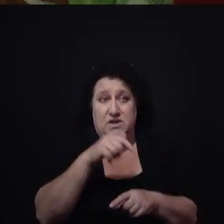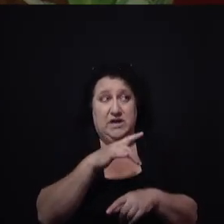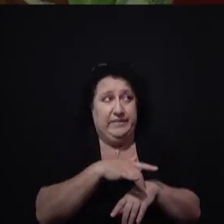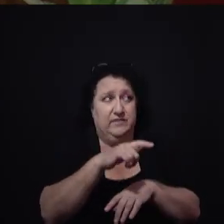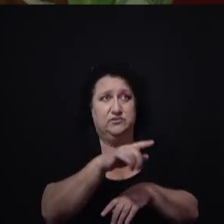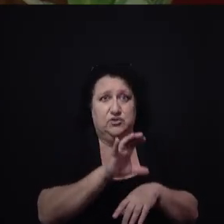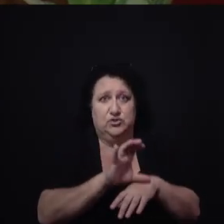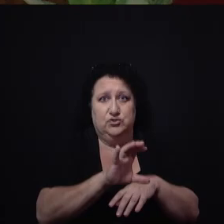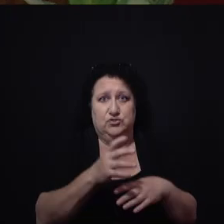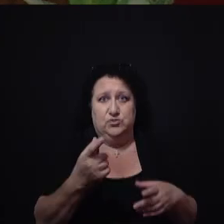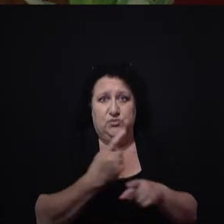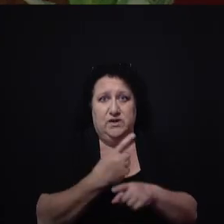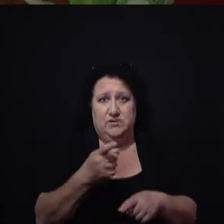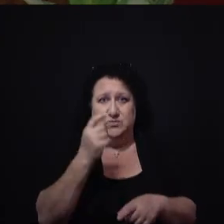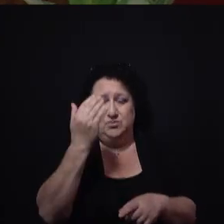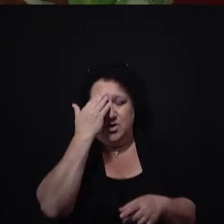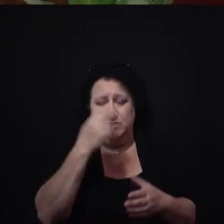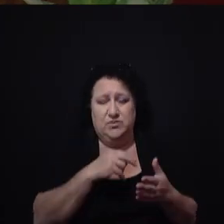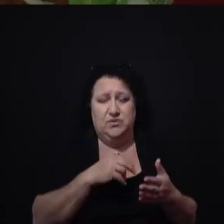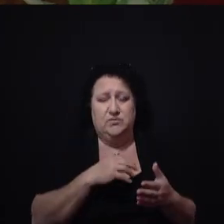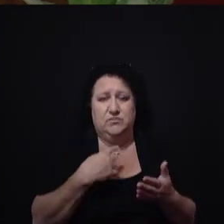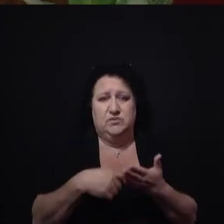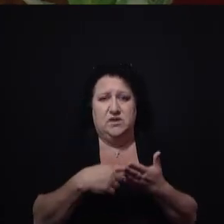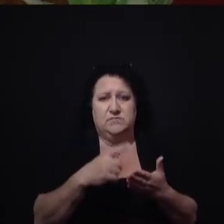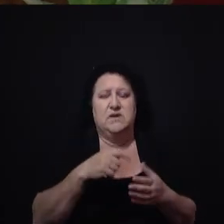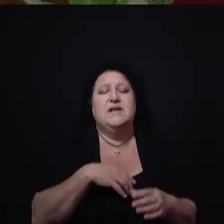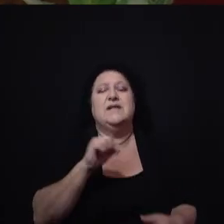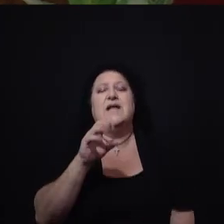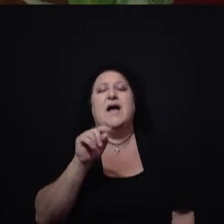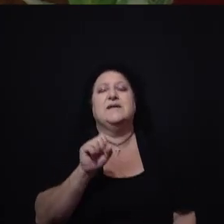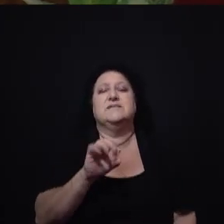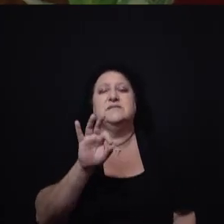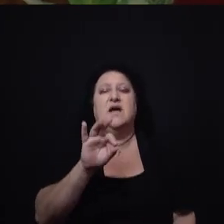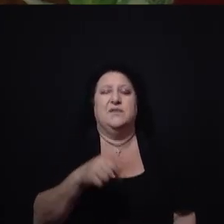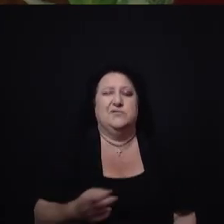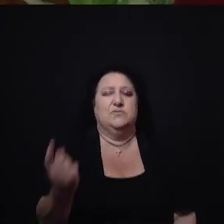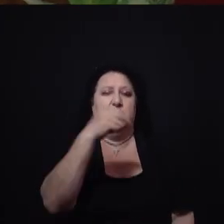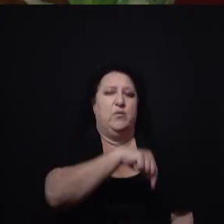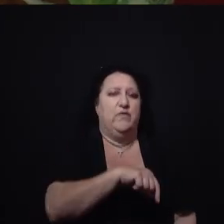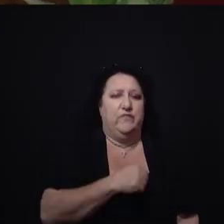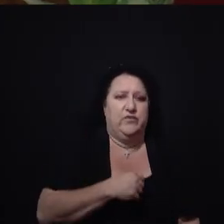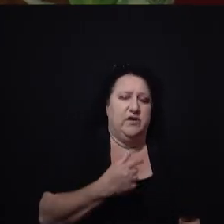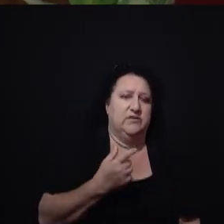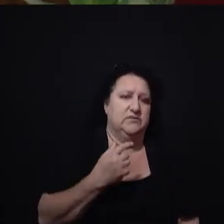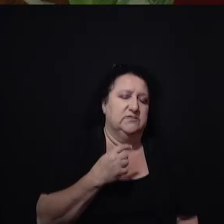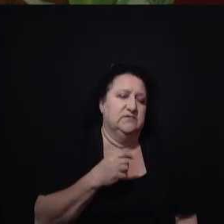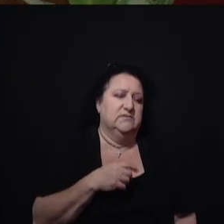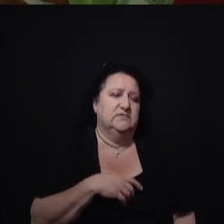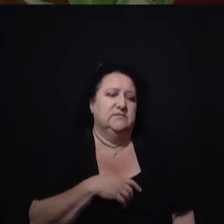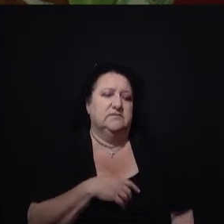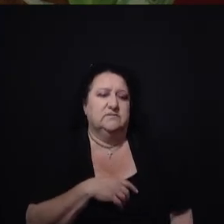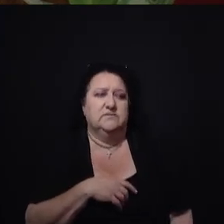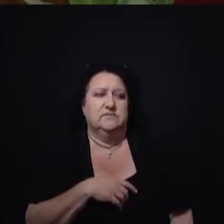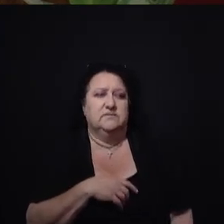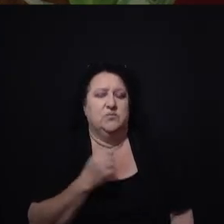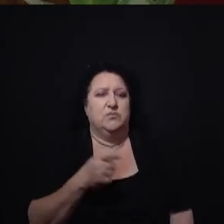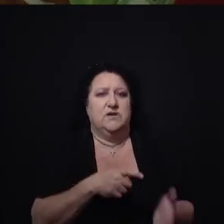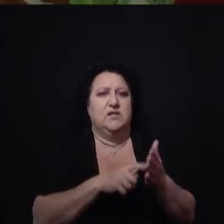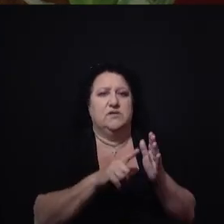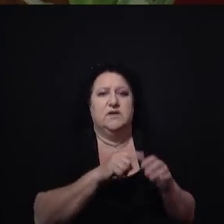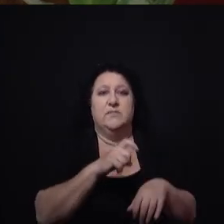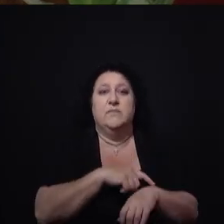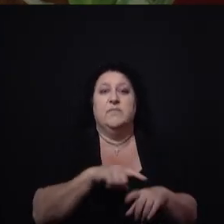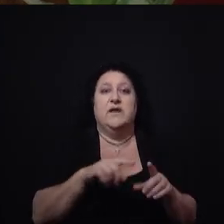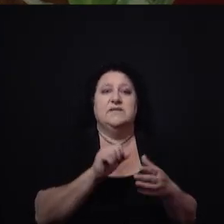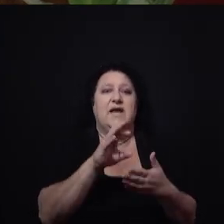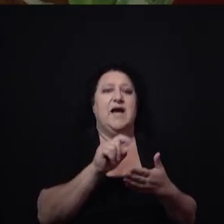about? I told you to go to Acts 9, but let me jump over there just don't take my word for it, okay? Acts chapter 9,